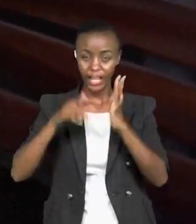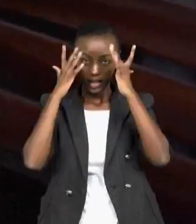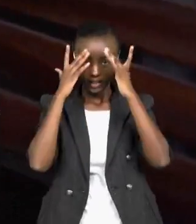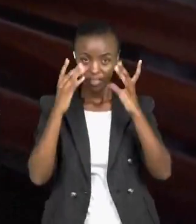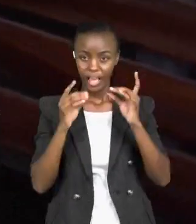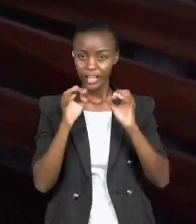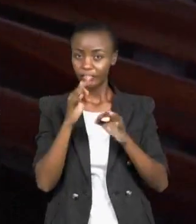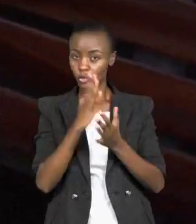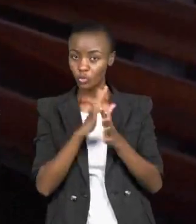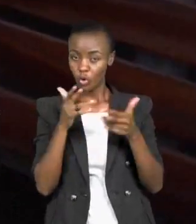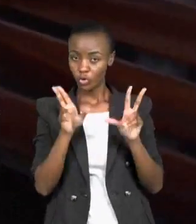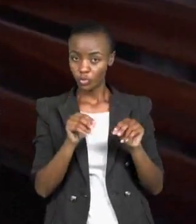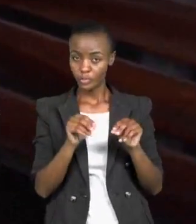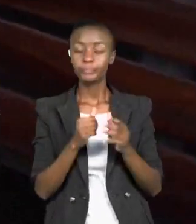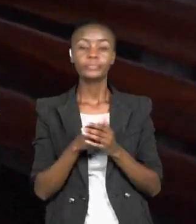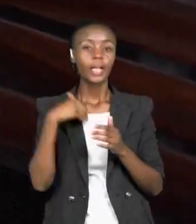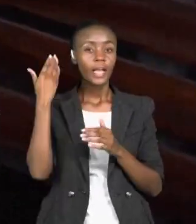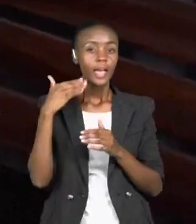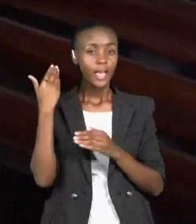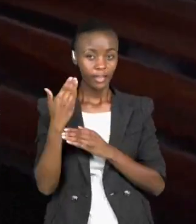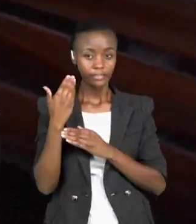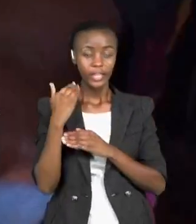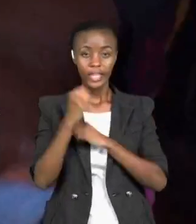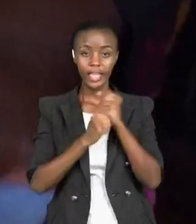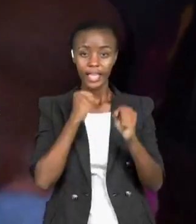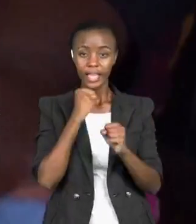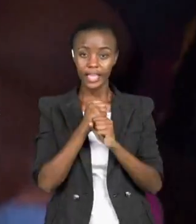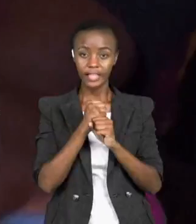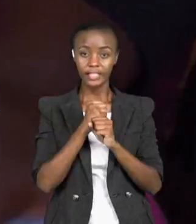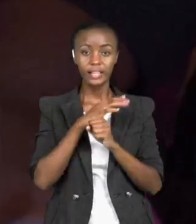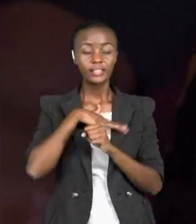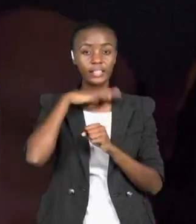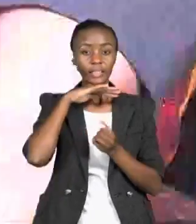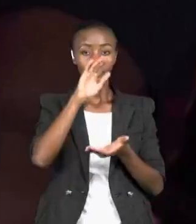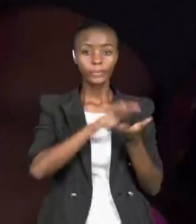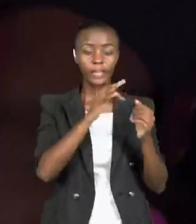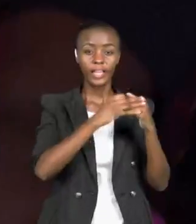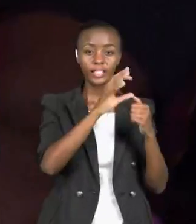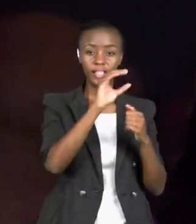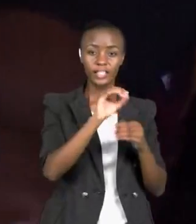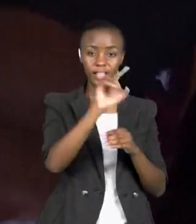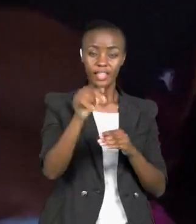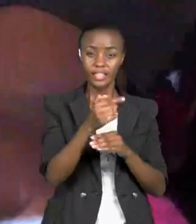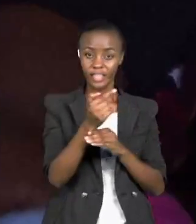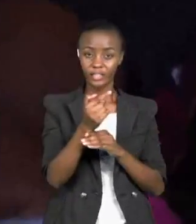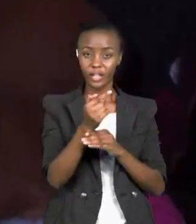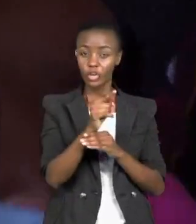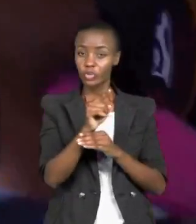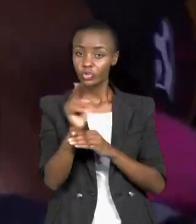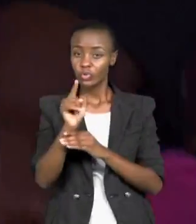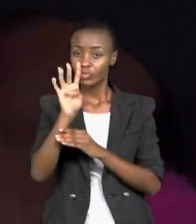indicates that annual deaths caused by malaria have declined from over 800,000 at the end of the 20th century to less